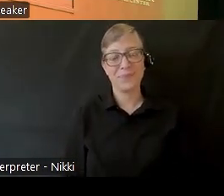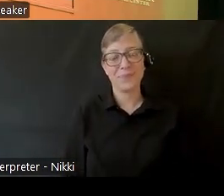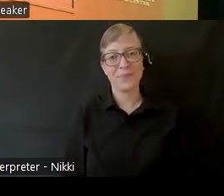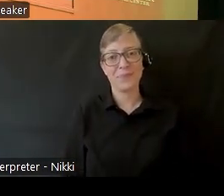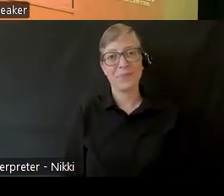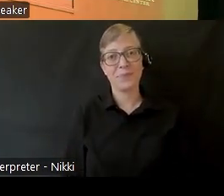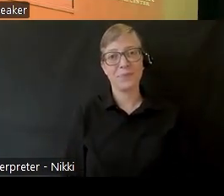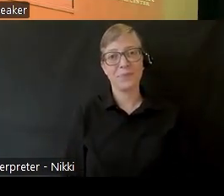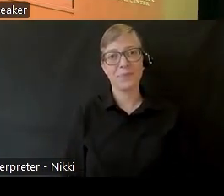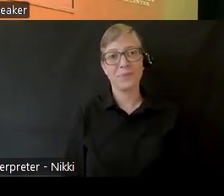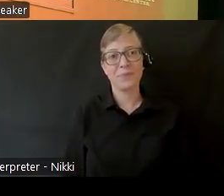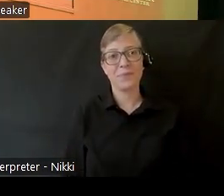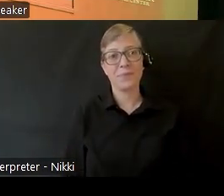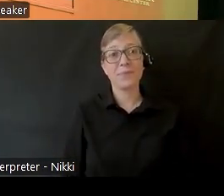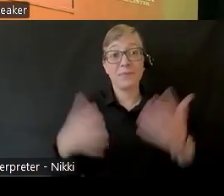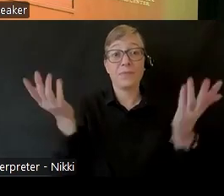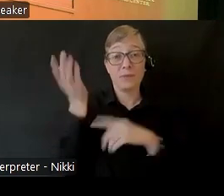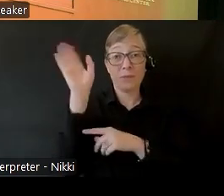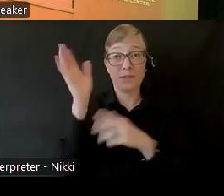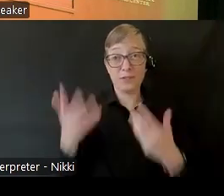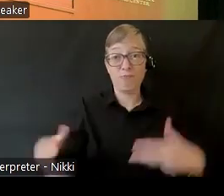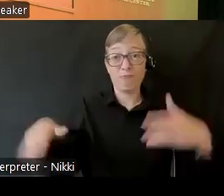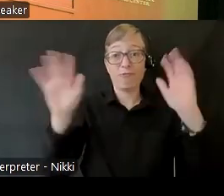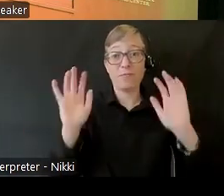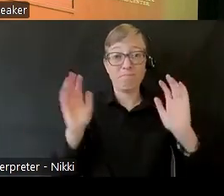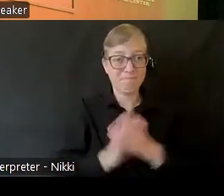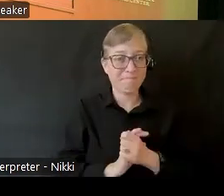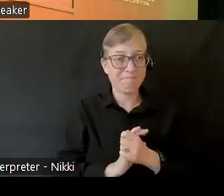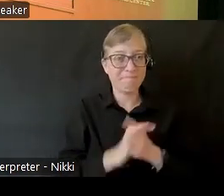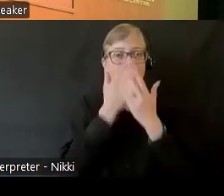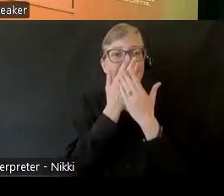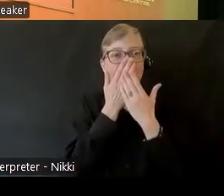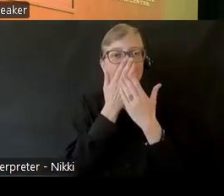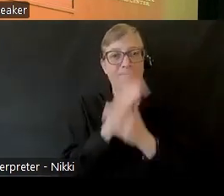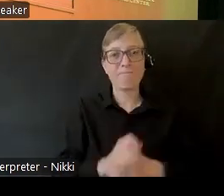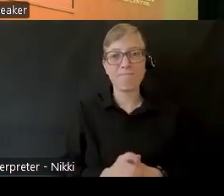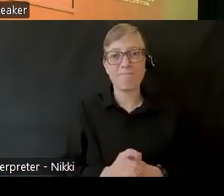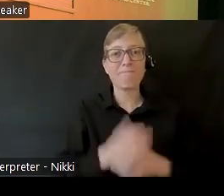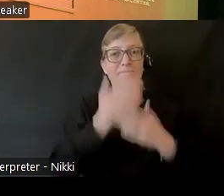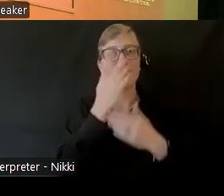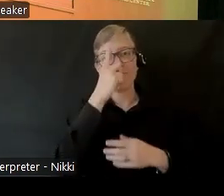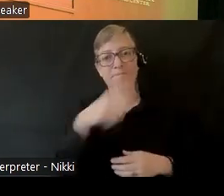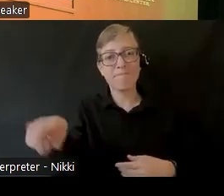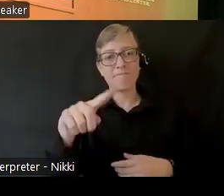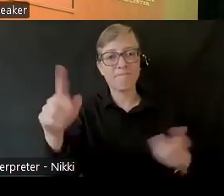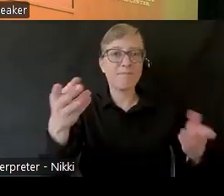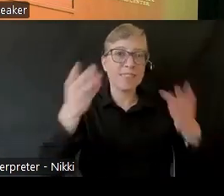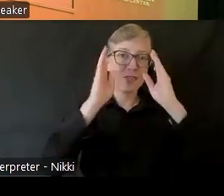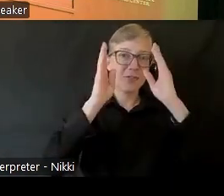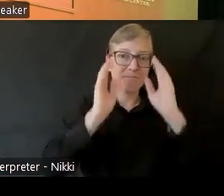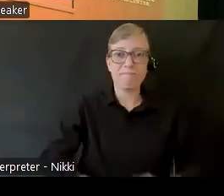Yeah, I'm done in terms of the actual content. Thank you. And thanks for your attention.